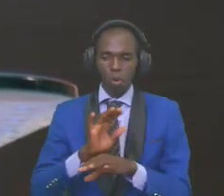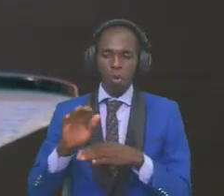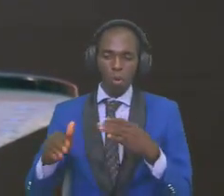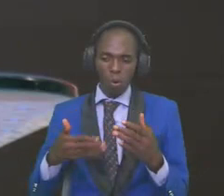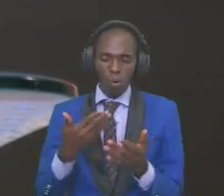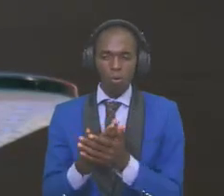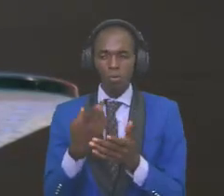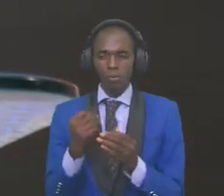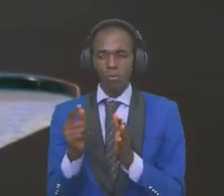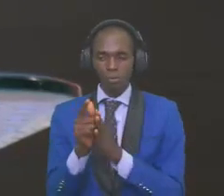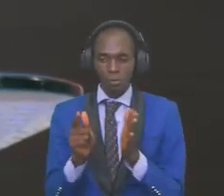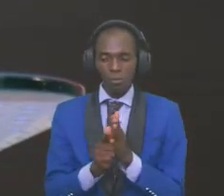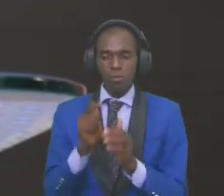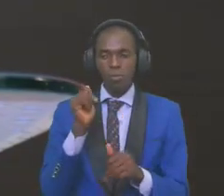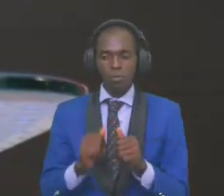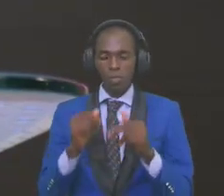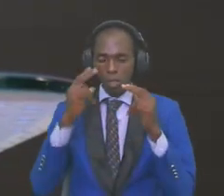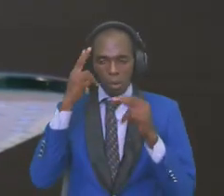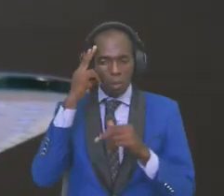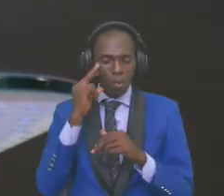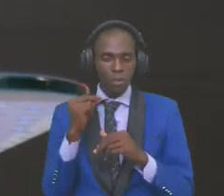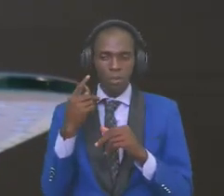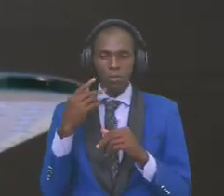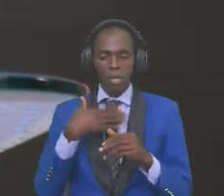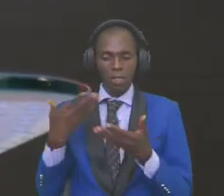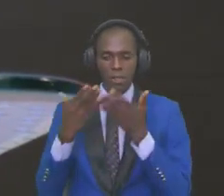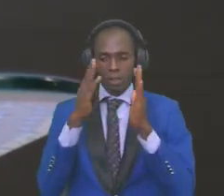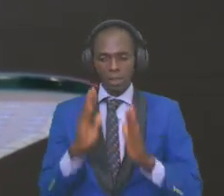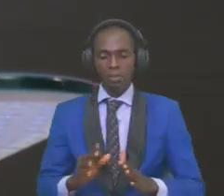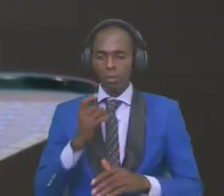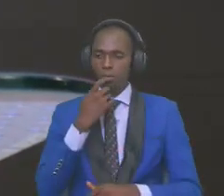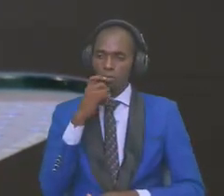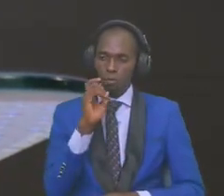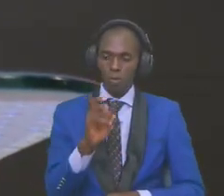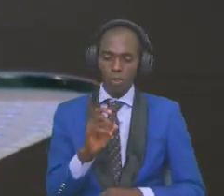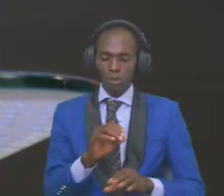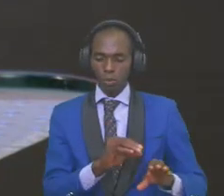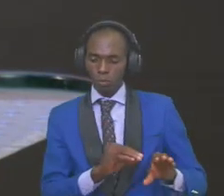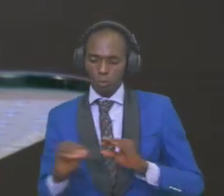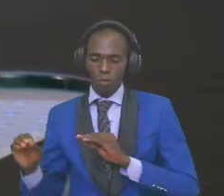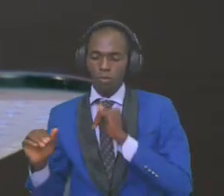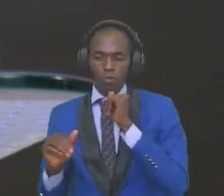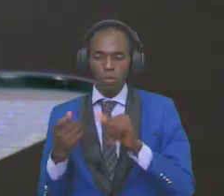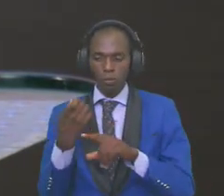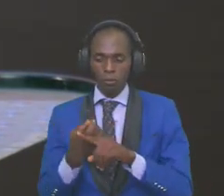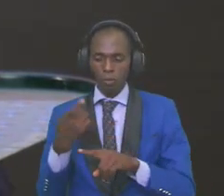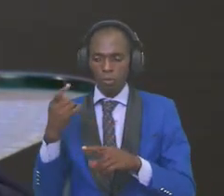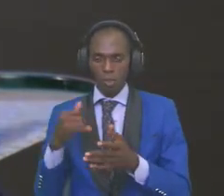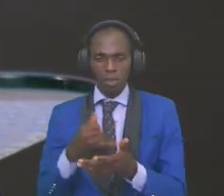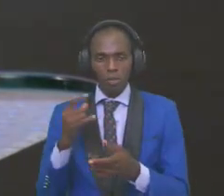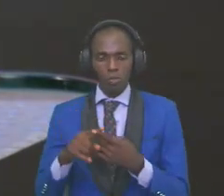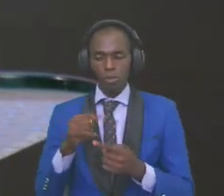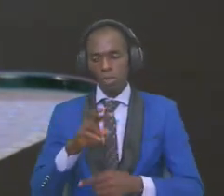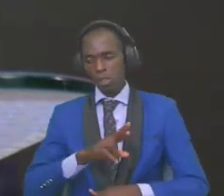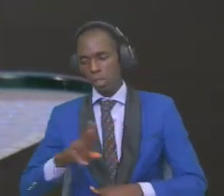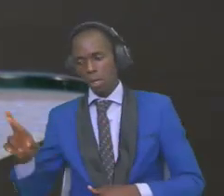law which Moses my servant commanded thee. Turn not from it to the right hand or to